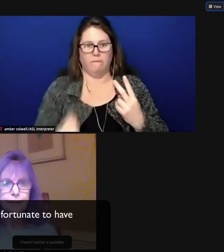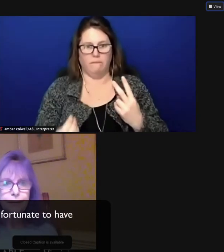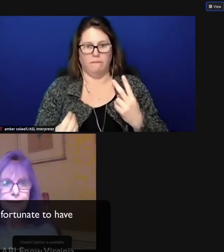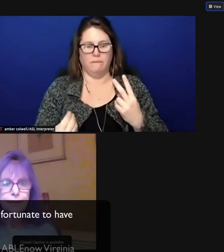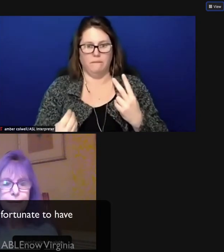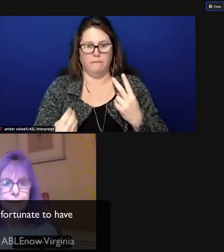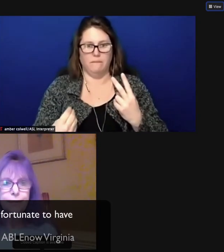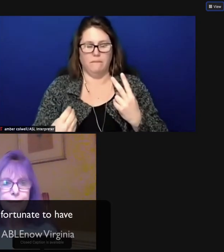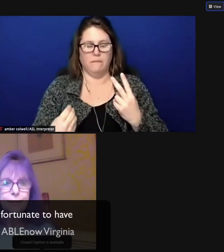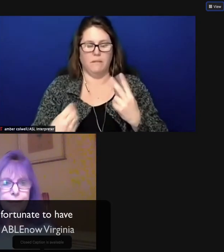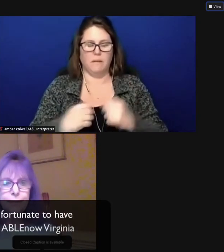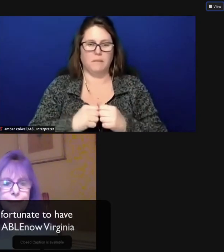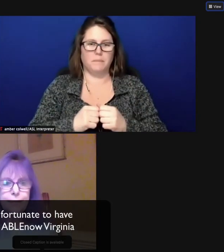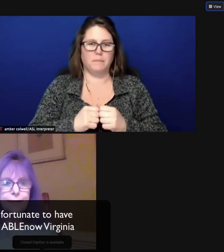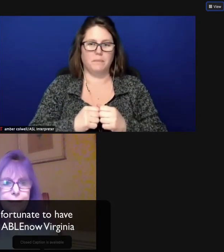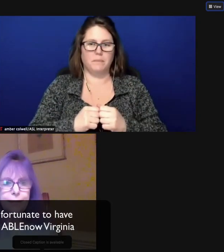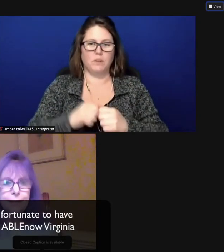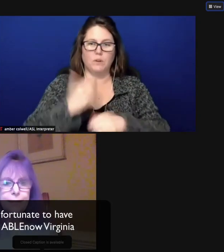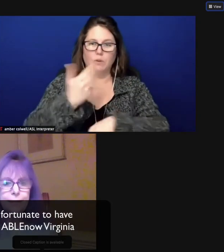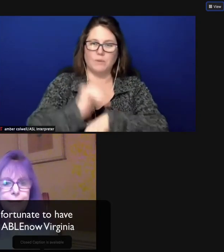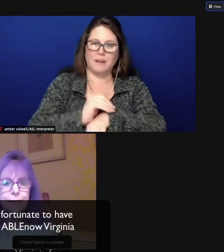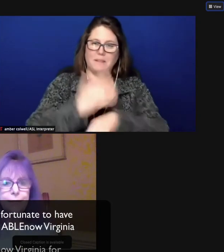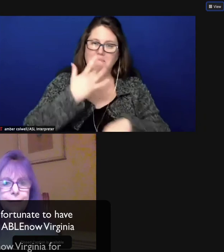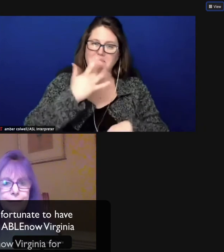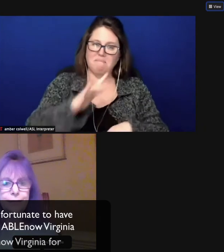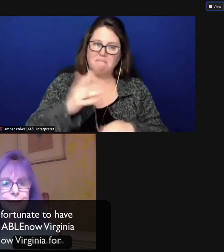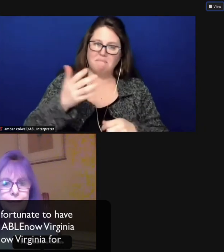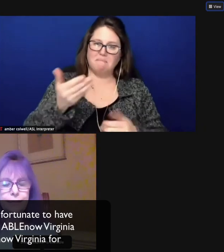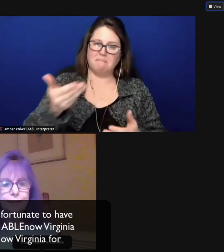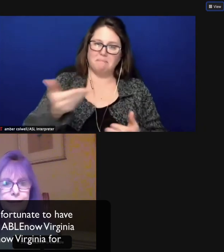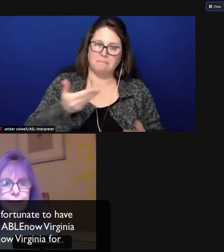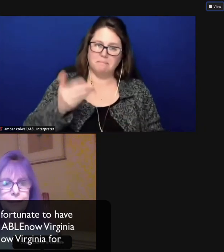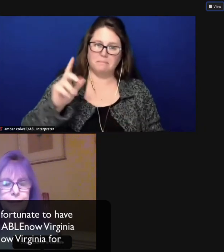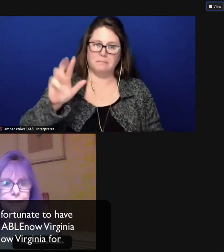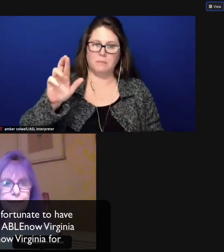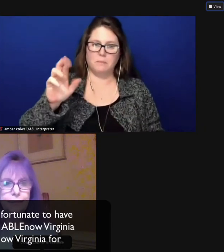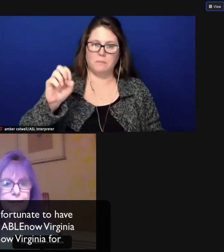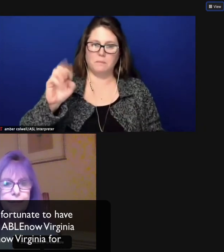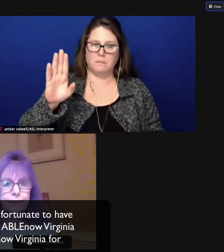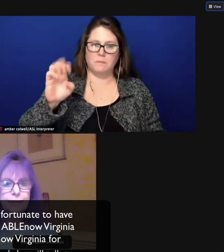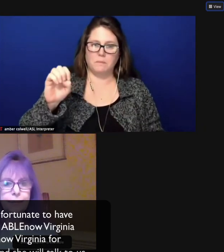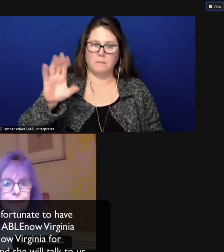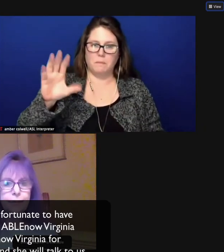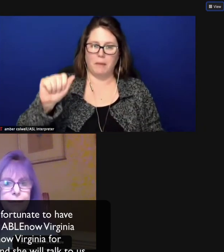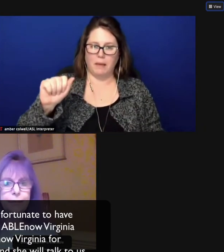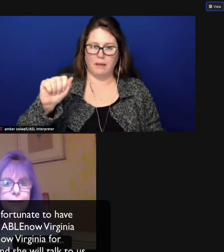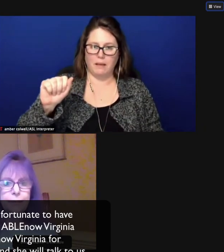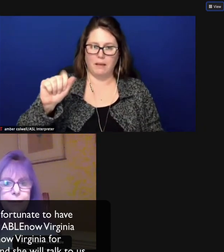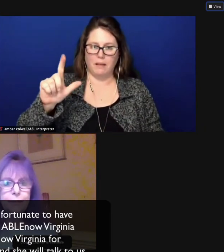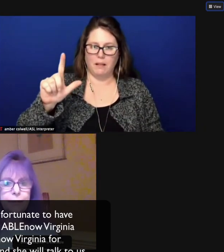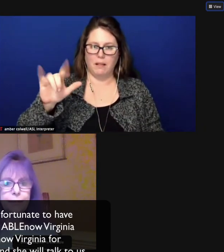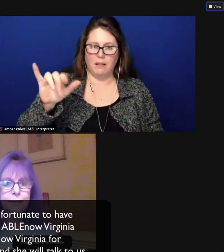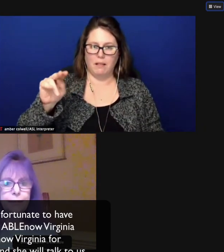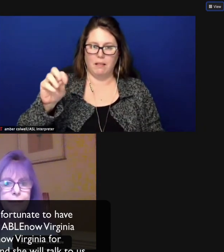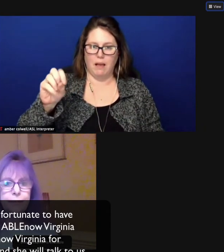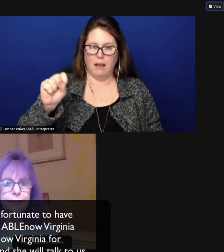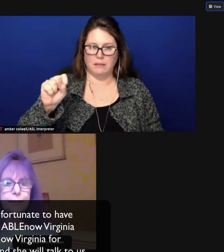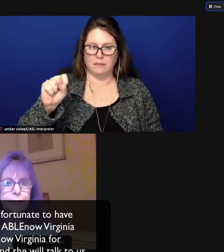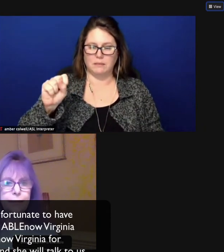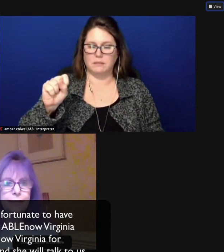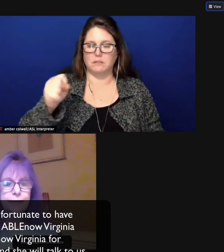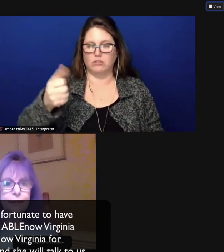So tonight we're fortunate to have Rebecca Lyons, who is the ABLEnow